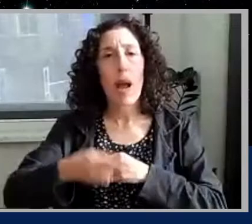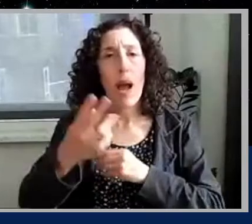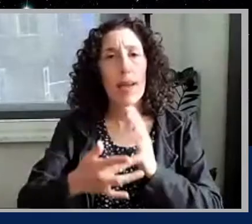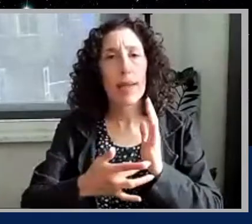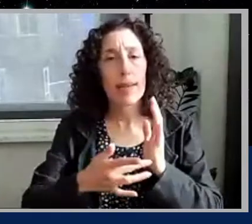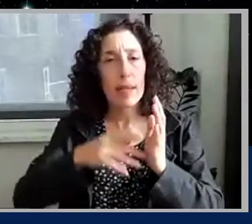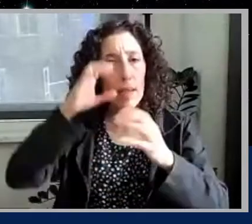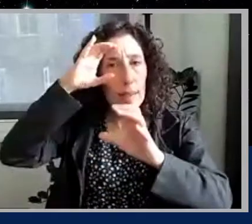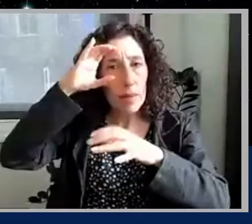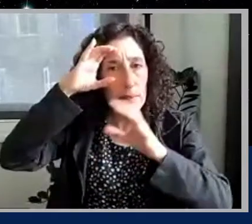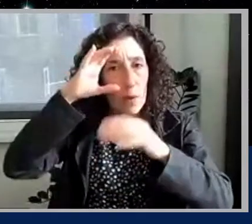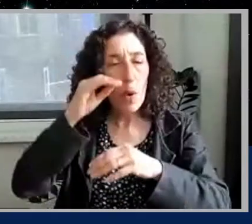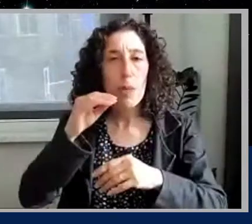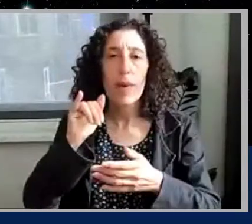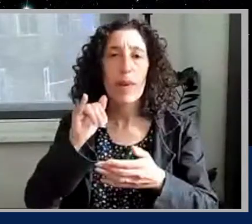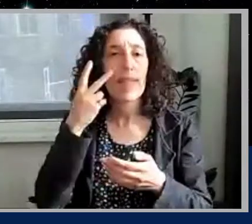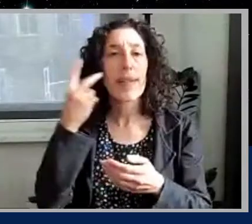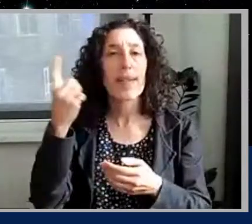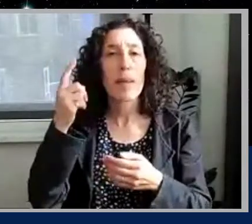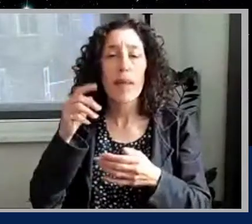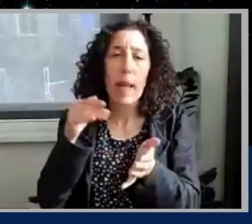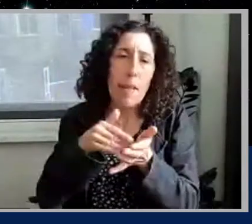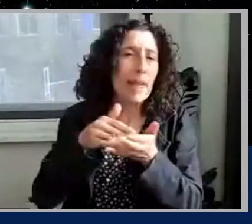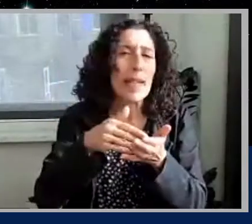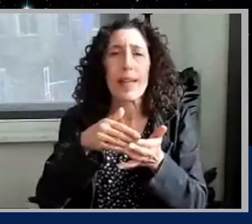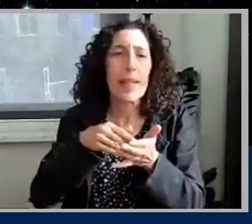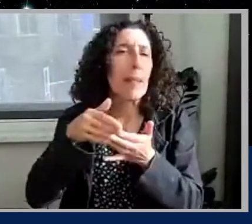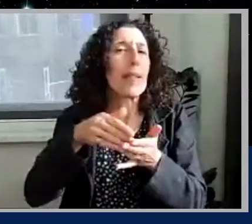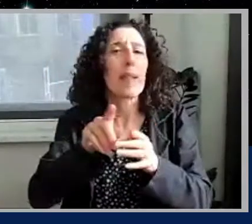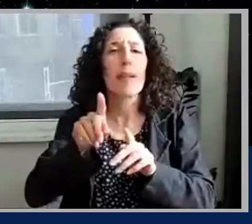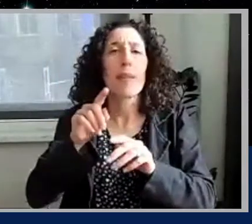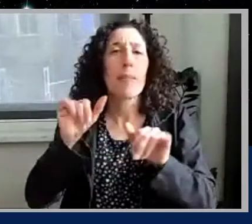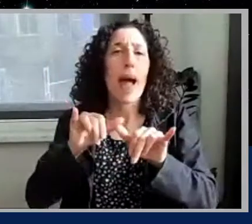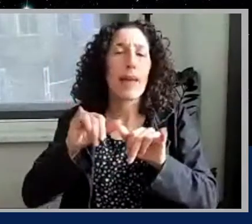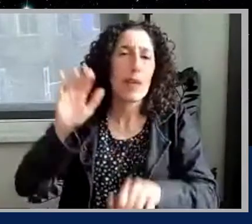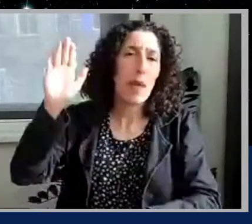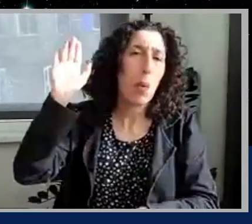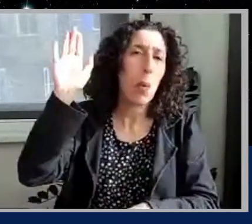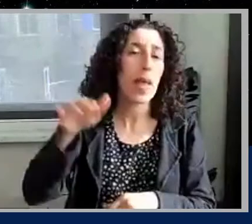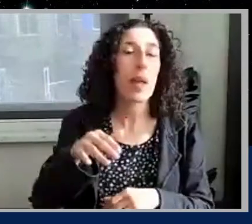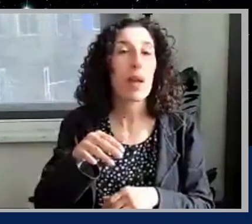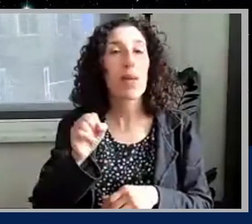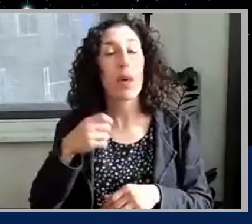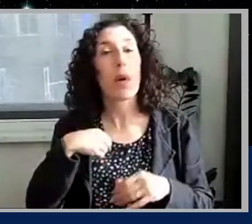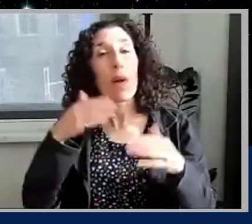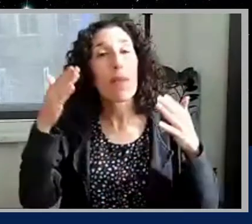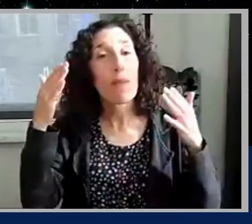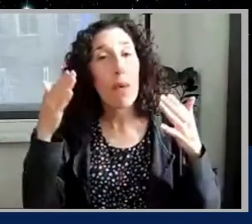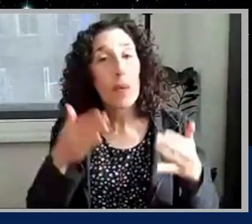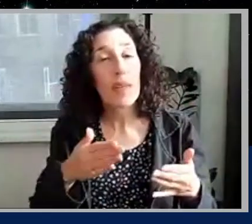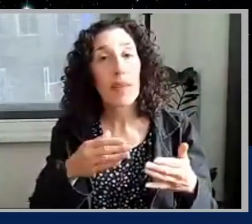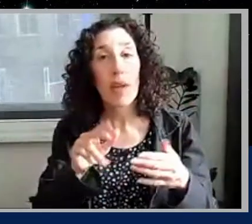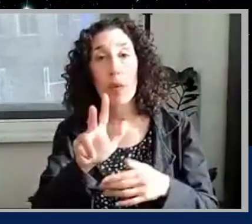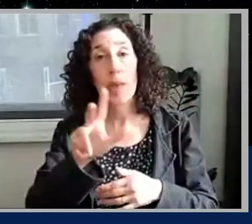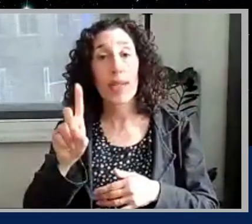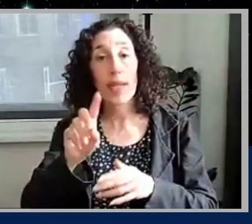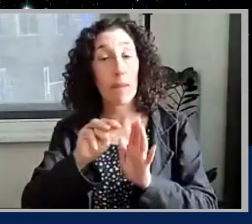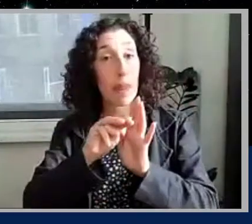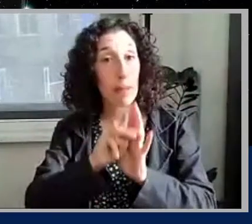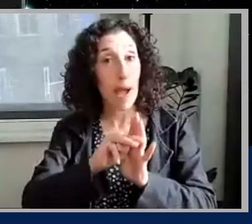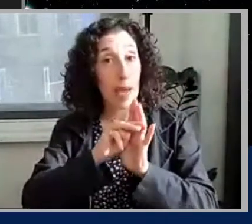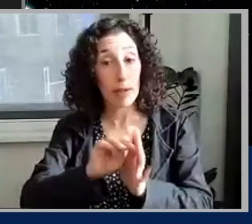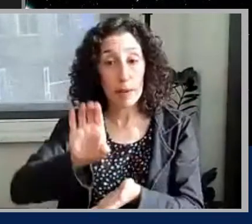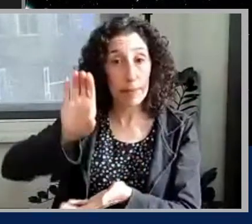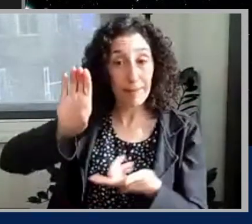model. And then once you have a three-dimensional model, you can make a three-dimensional print, right? We learned how to 3D print because we had